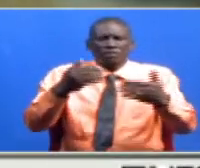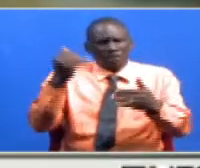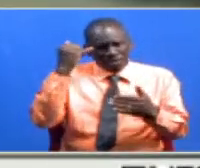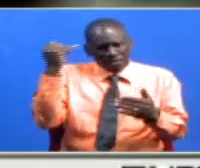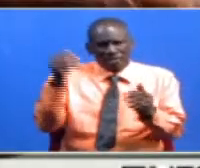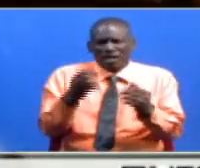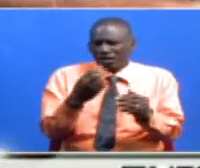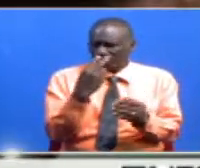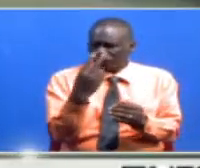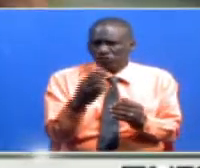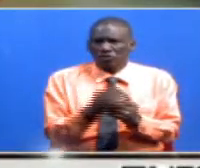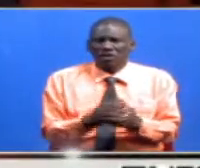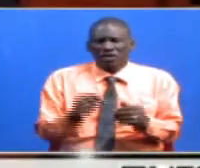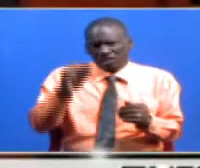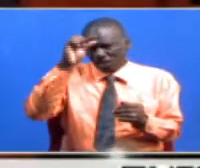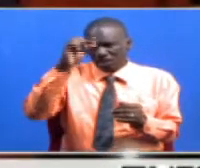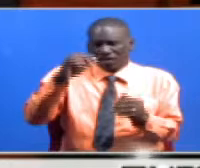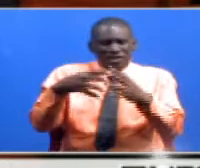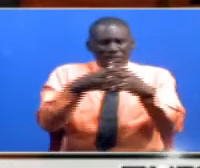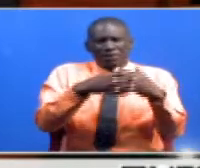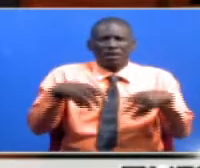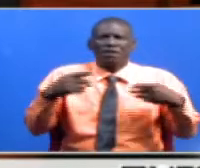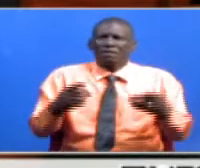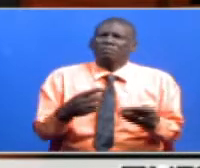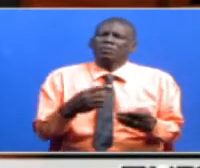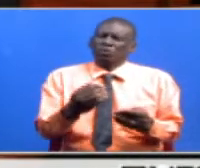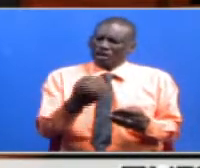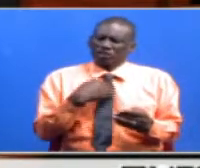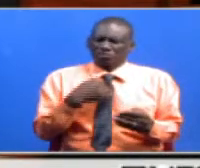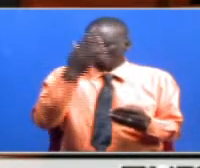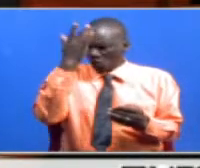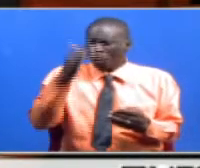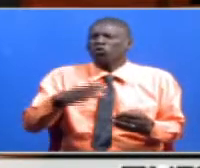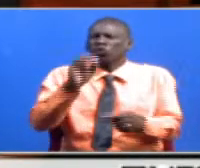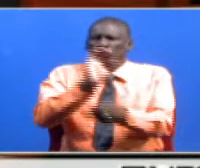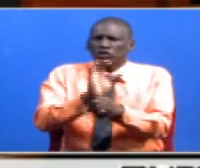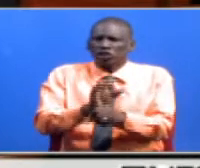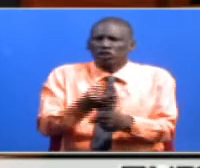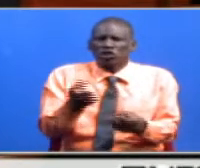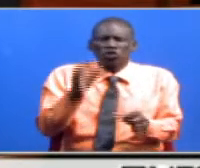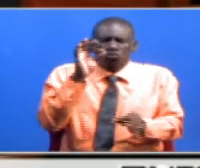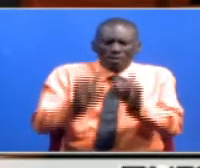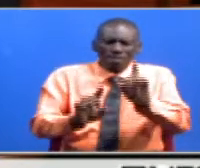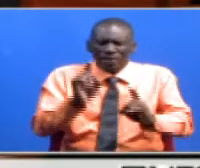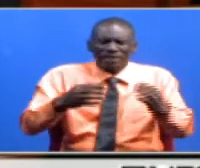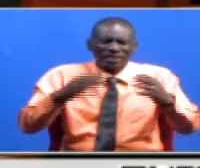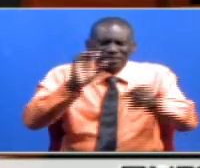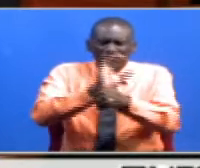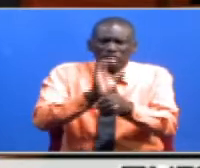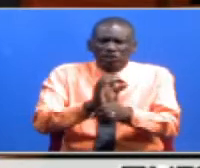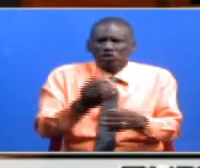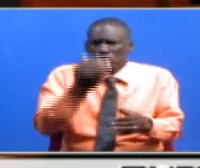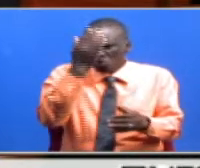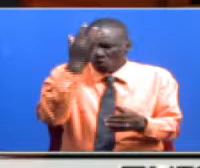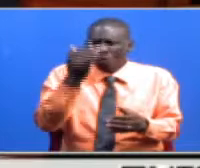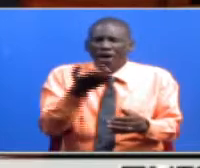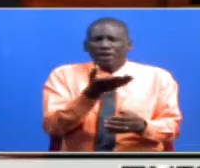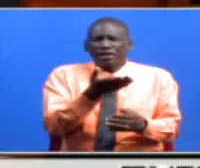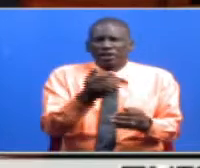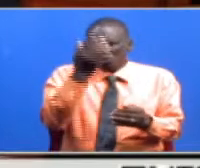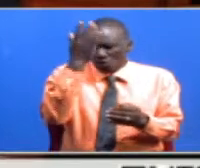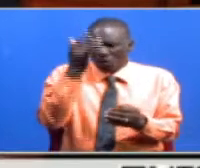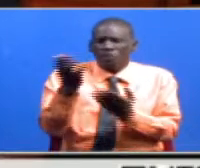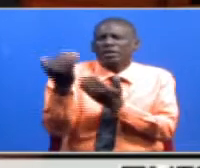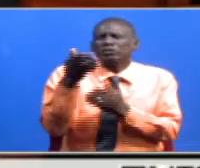In the States, people would ask me, why do you still go to church? Why are you involved in church? You were burnt in a church. Why are you not bitter? Why are you, you know, I would expect you to